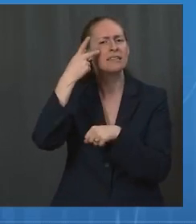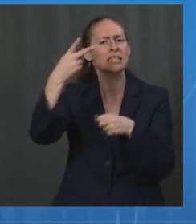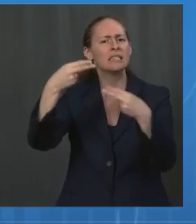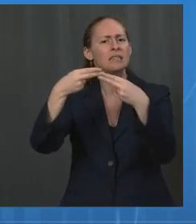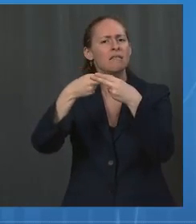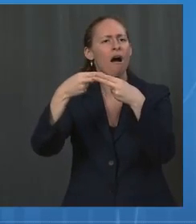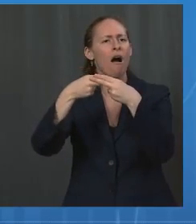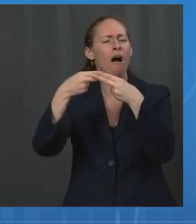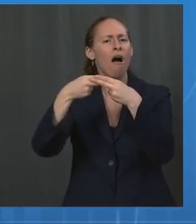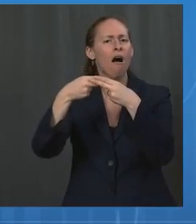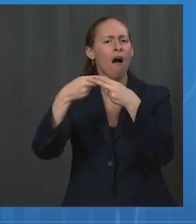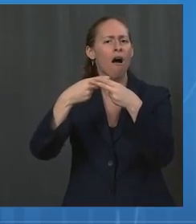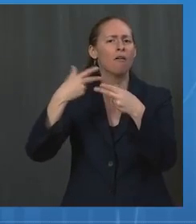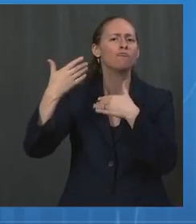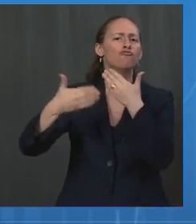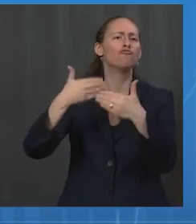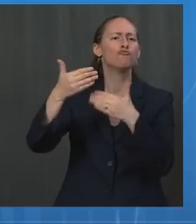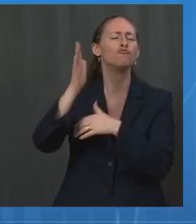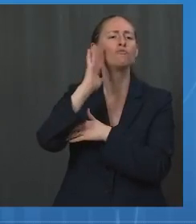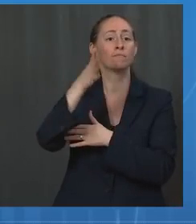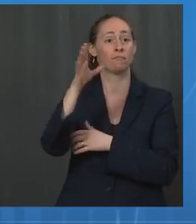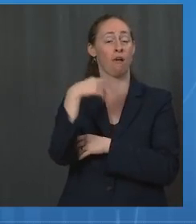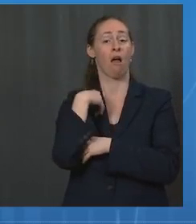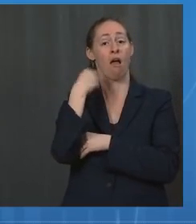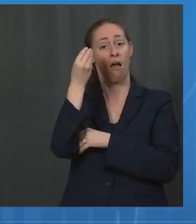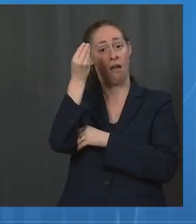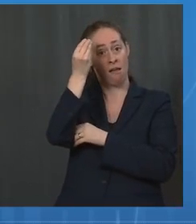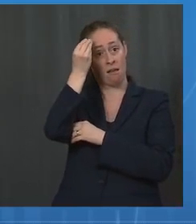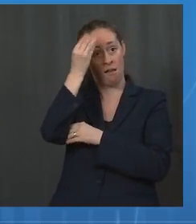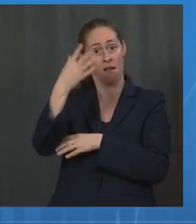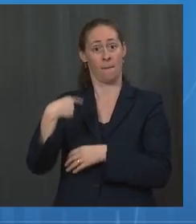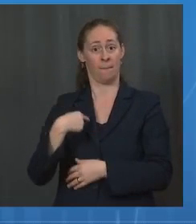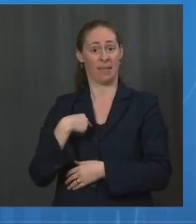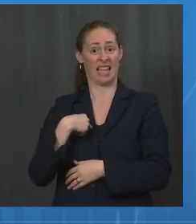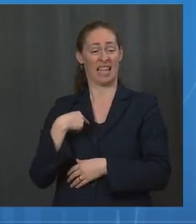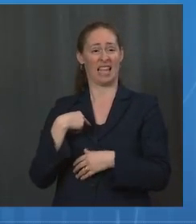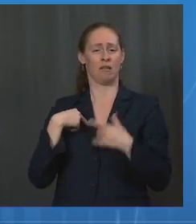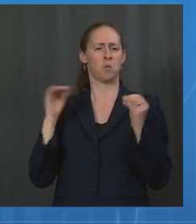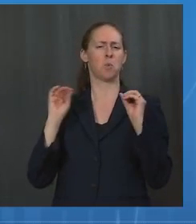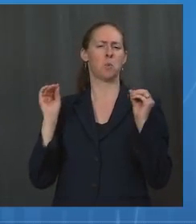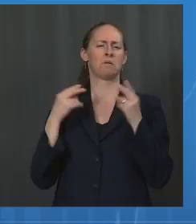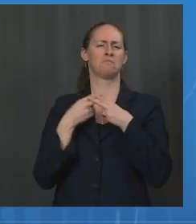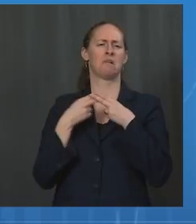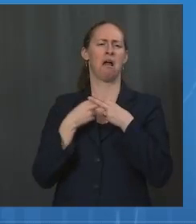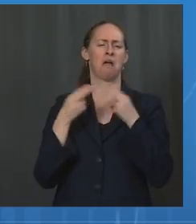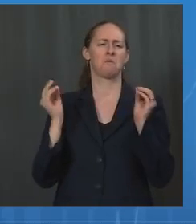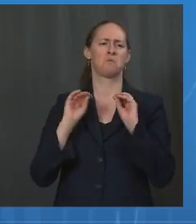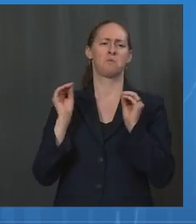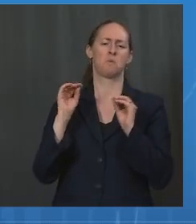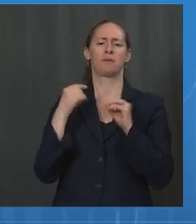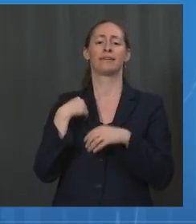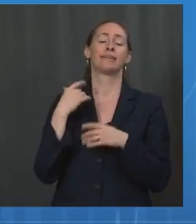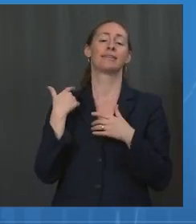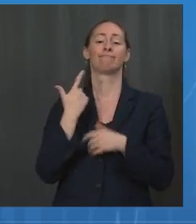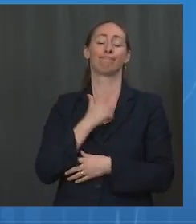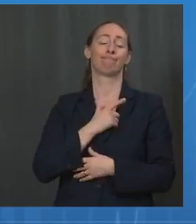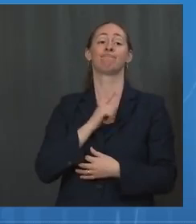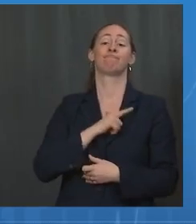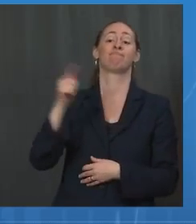here. I'm going to say a few minutes without slides, then I'll turn to Drs. Fauci and Walensky in a